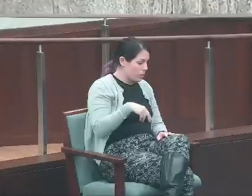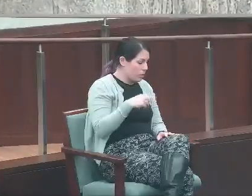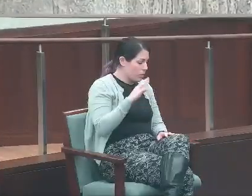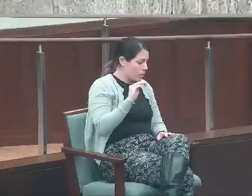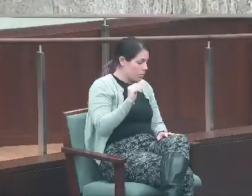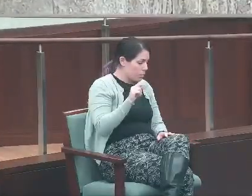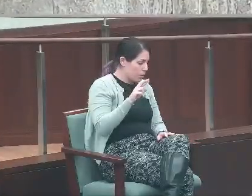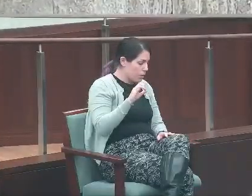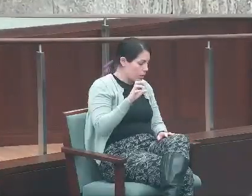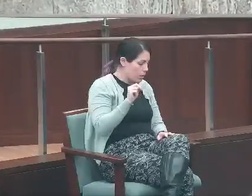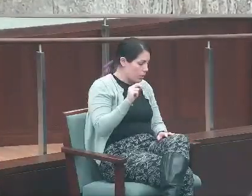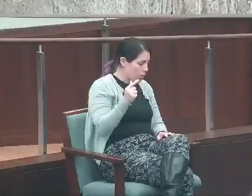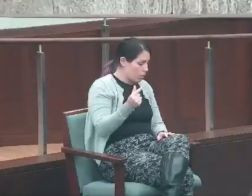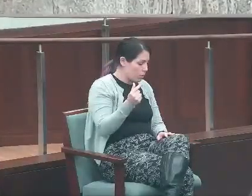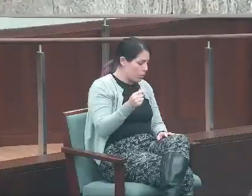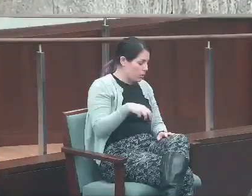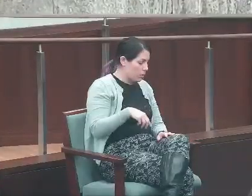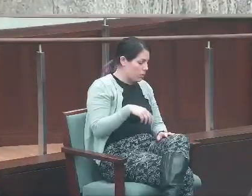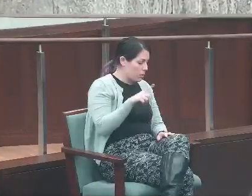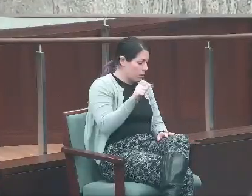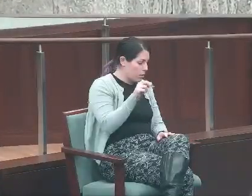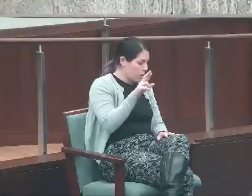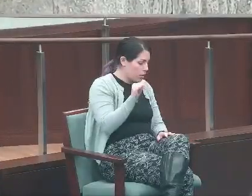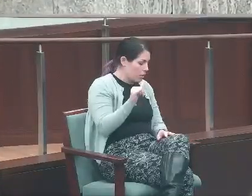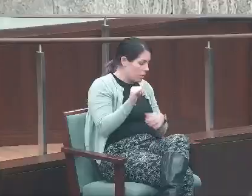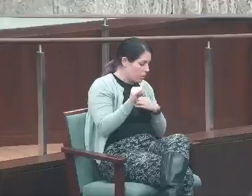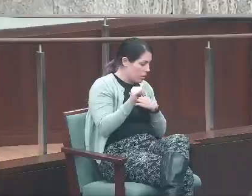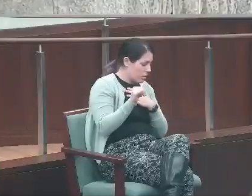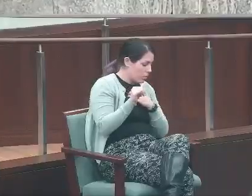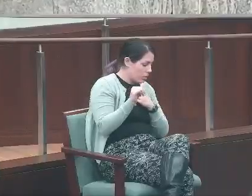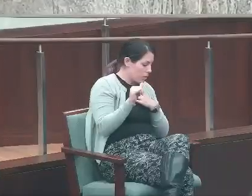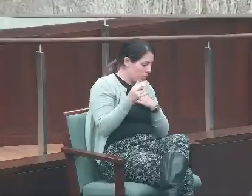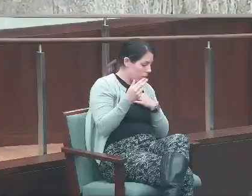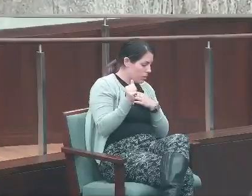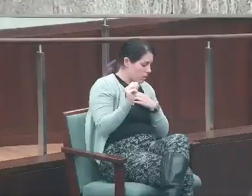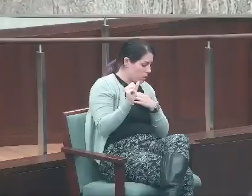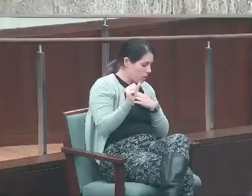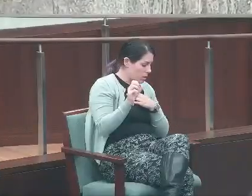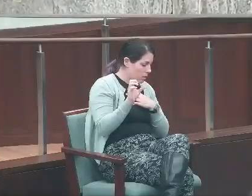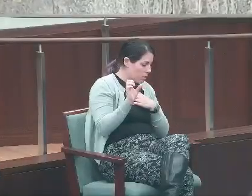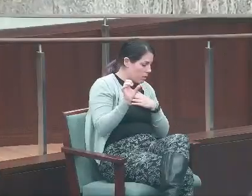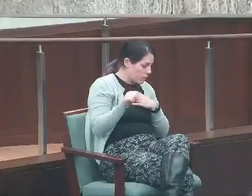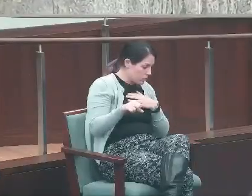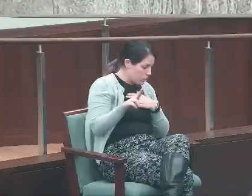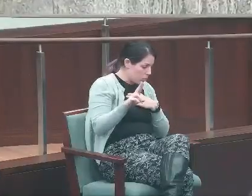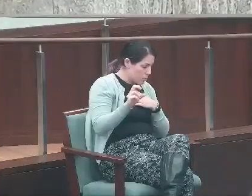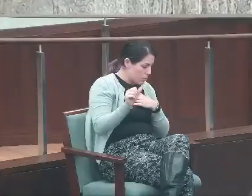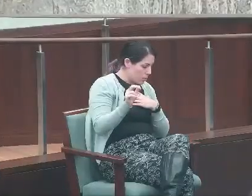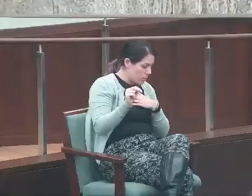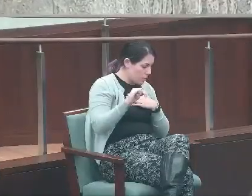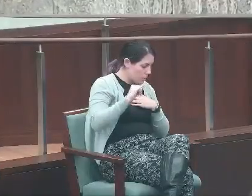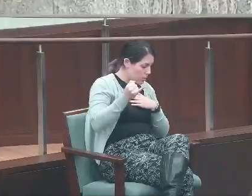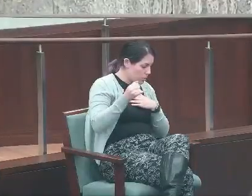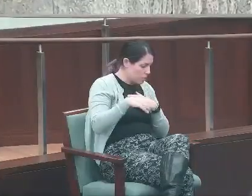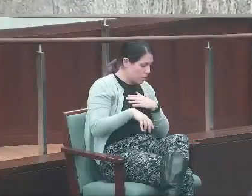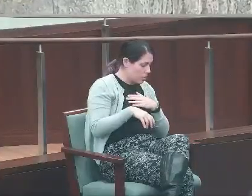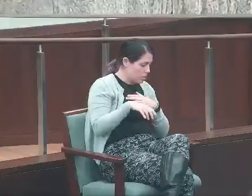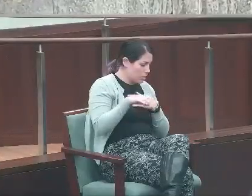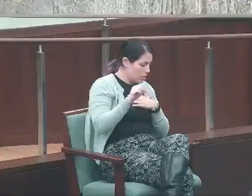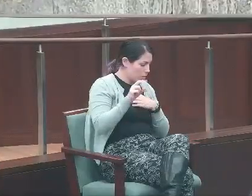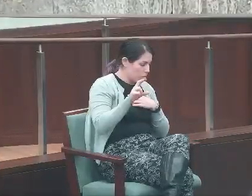Susan Jerson, Alan Schulman, Larry Haas, Susan Crystal, Rabbi Jonathan